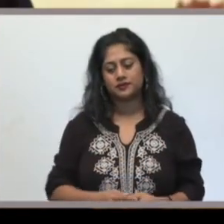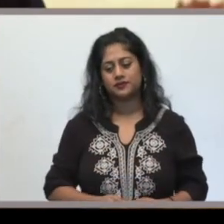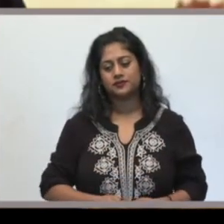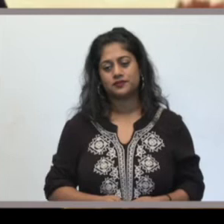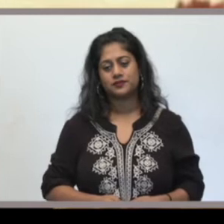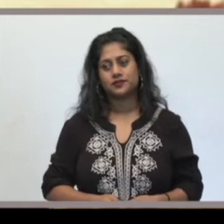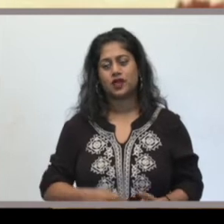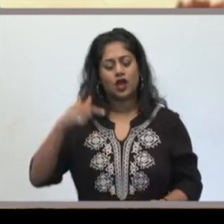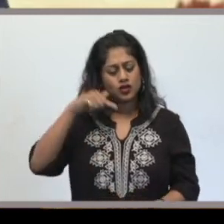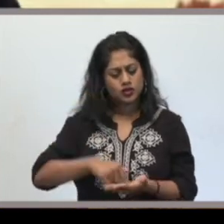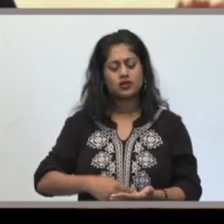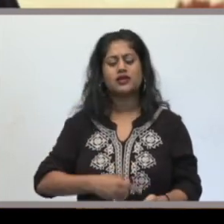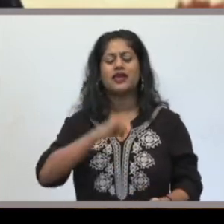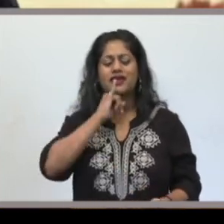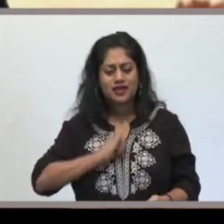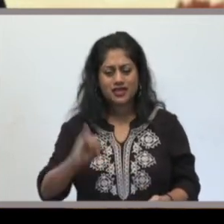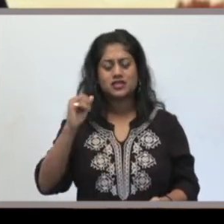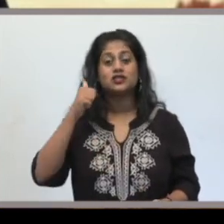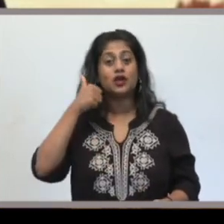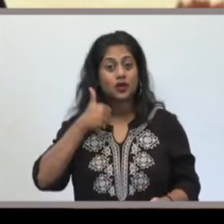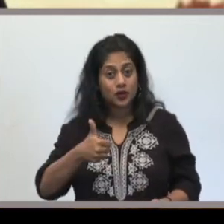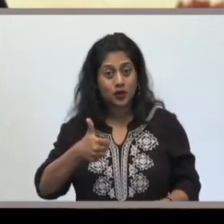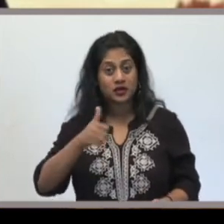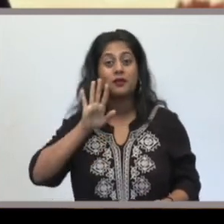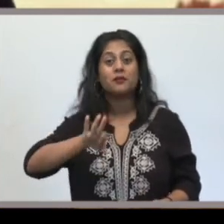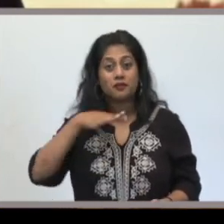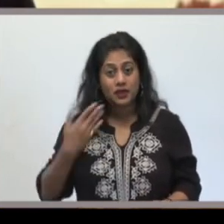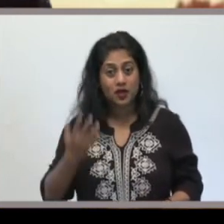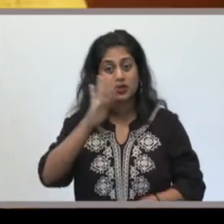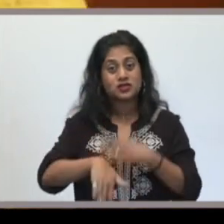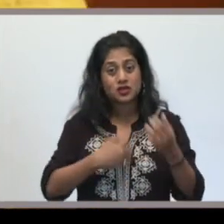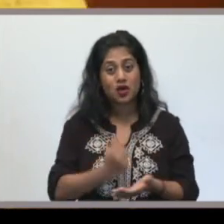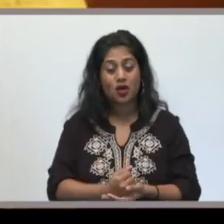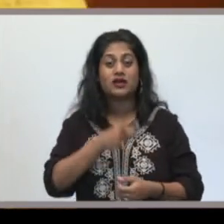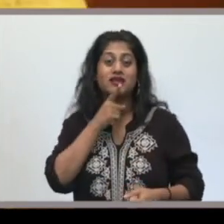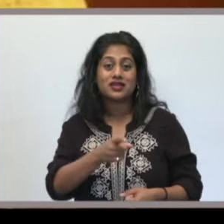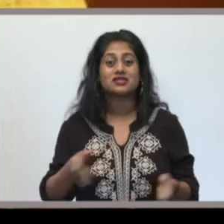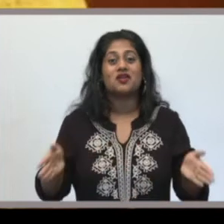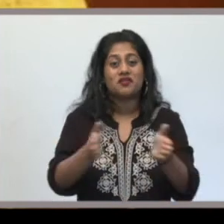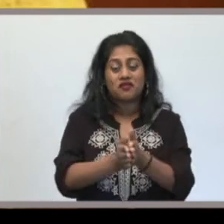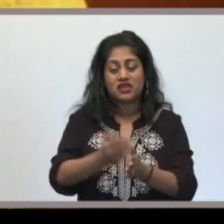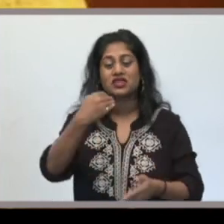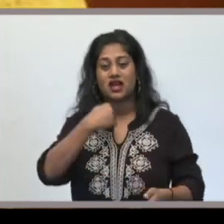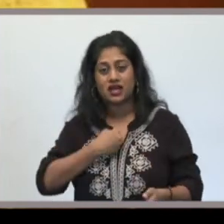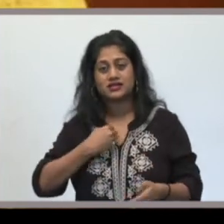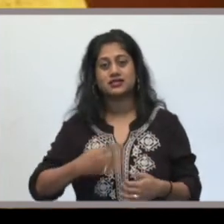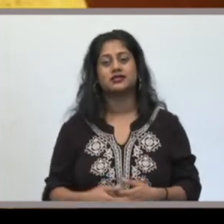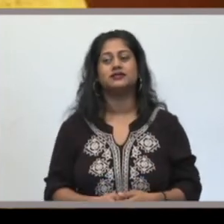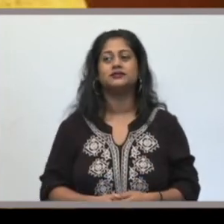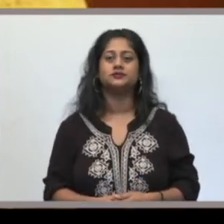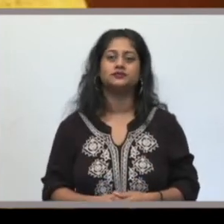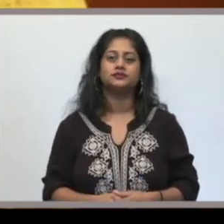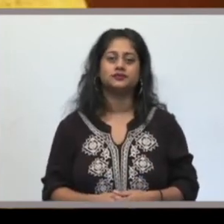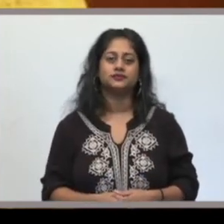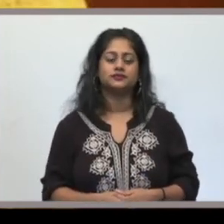hurting today, remember that God is with you. God is with you. He's close to you. He's close to